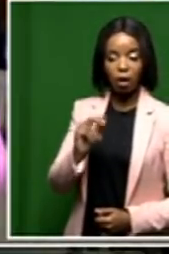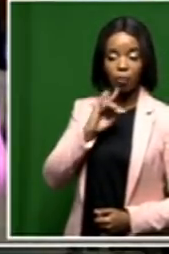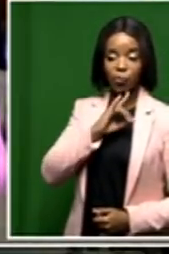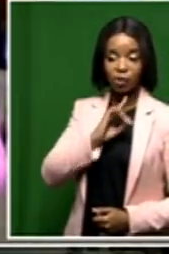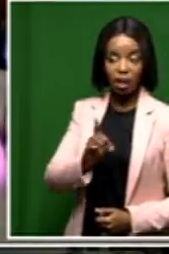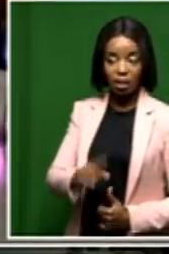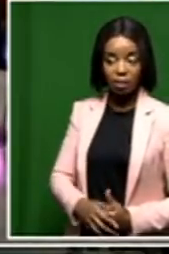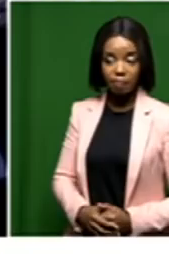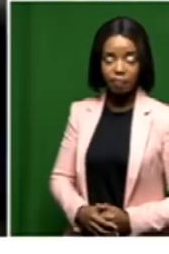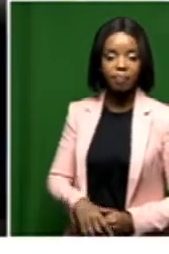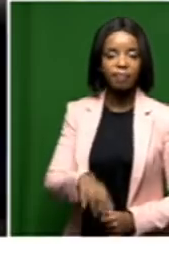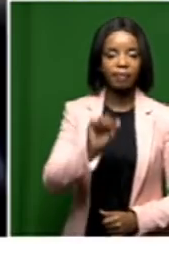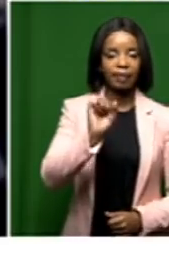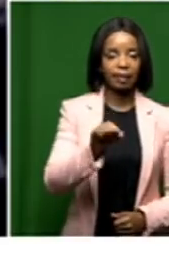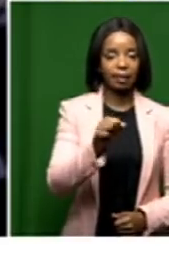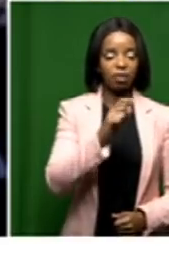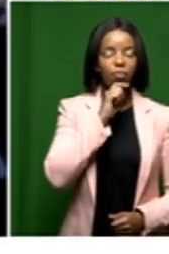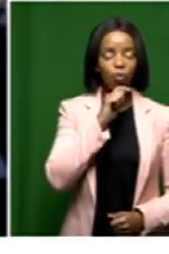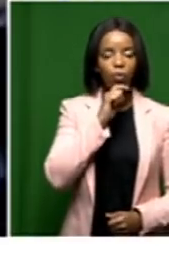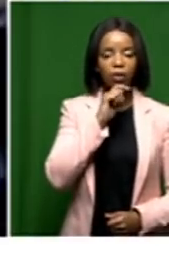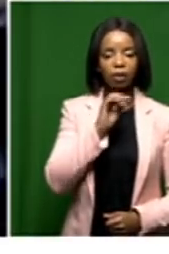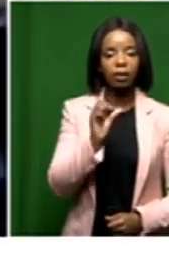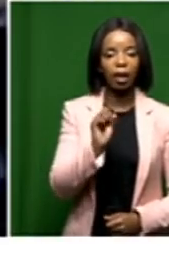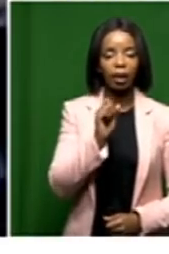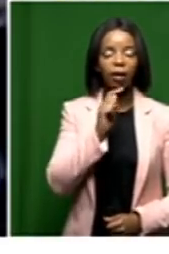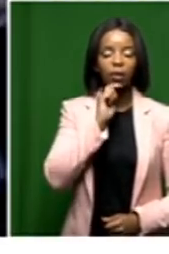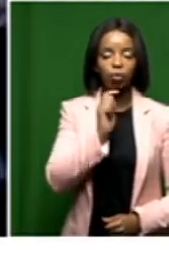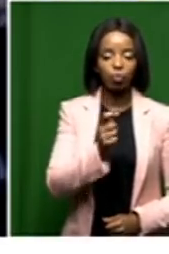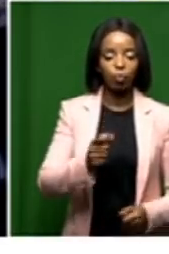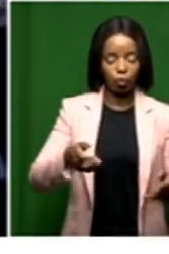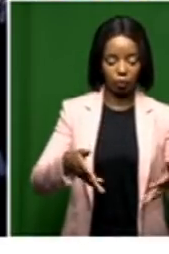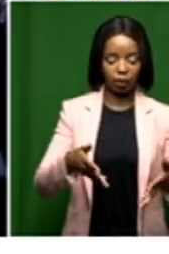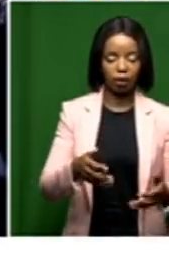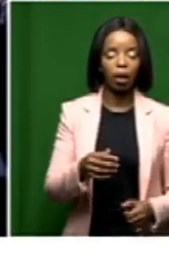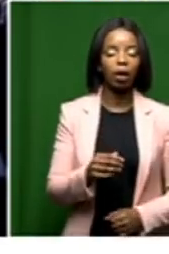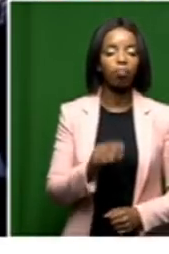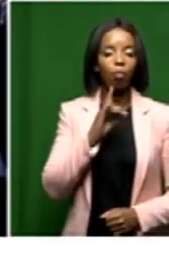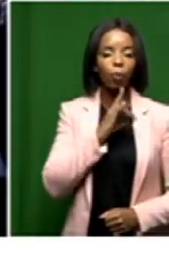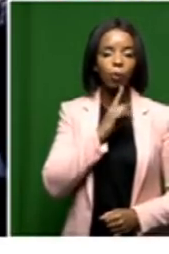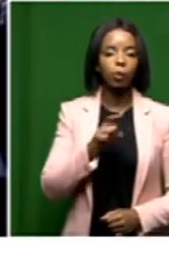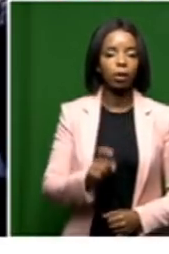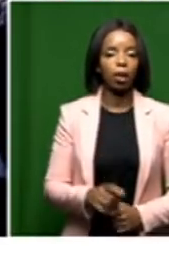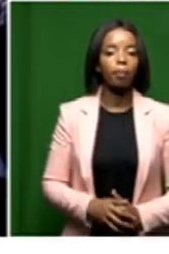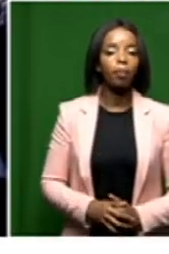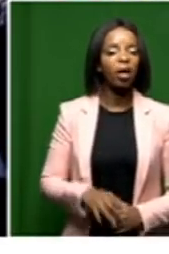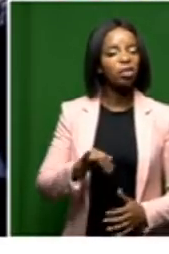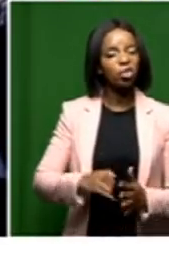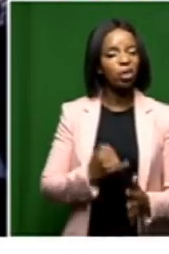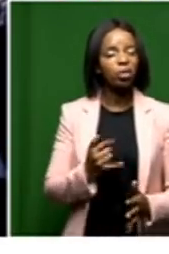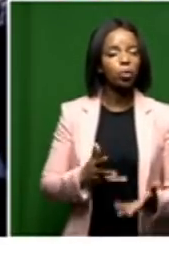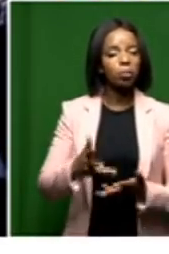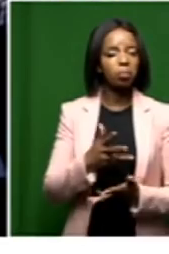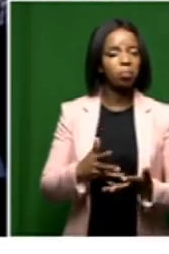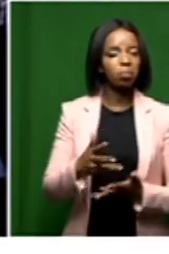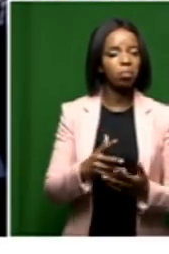Yes, good morning indeed, Sakina. We are at the Houghton Hotel. And also just maybe to talk about in terms of what the learners